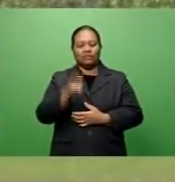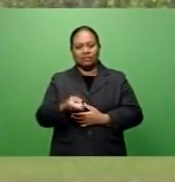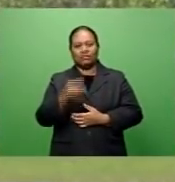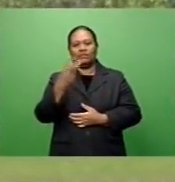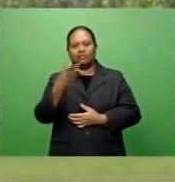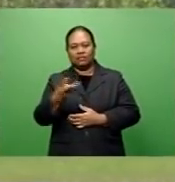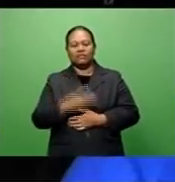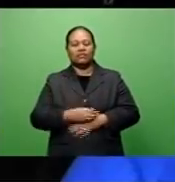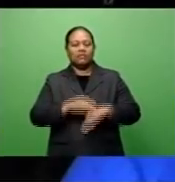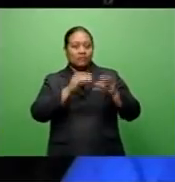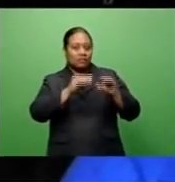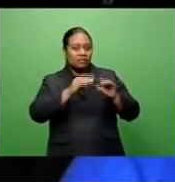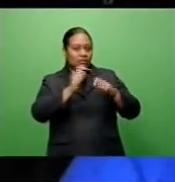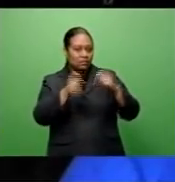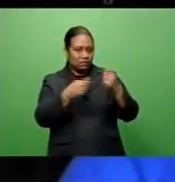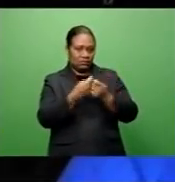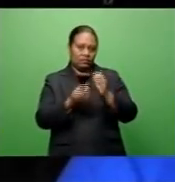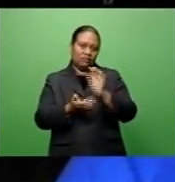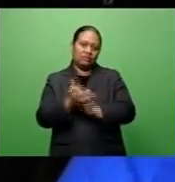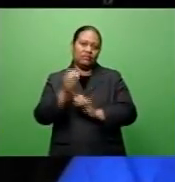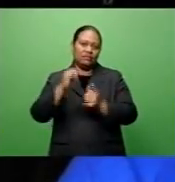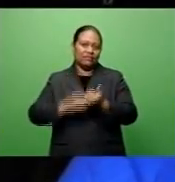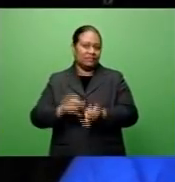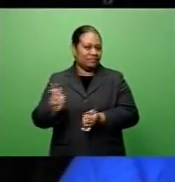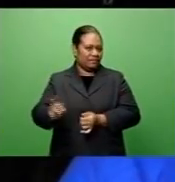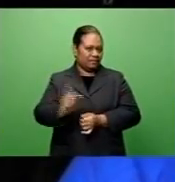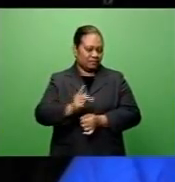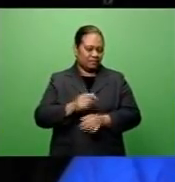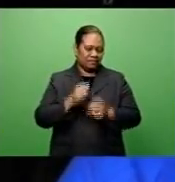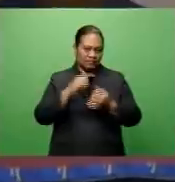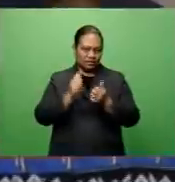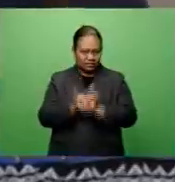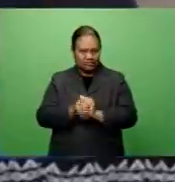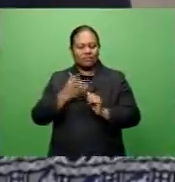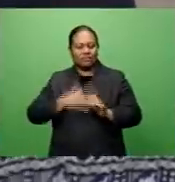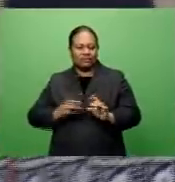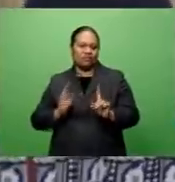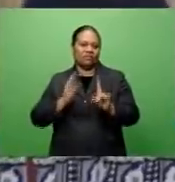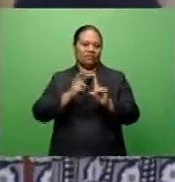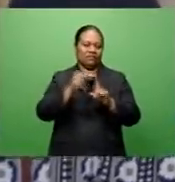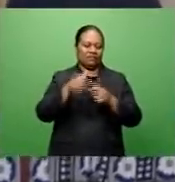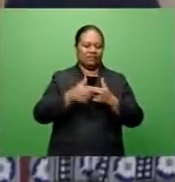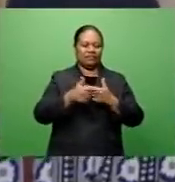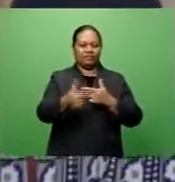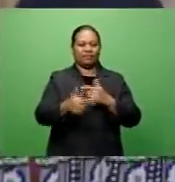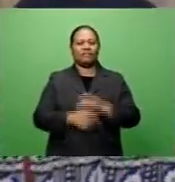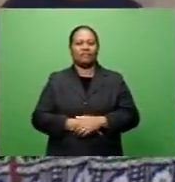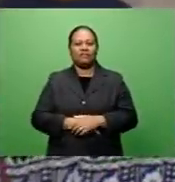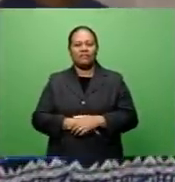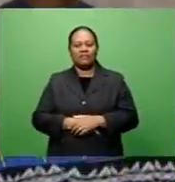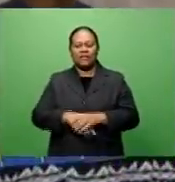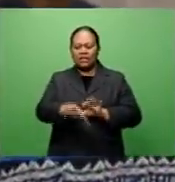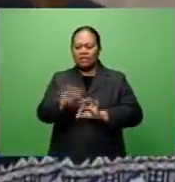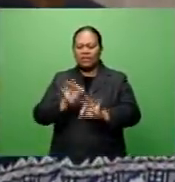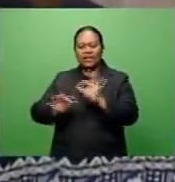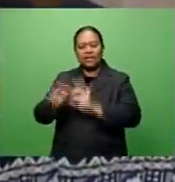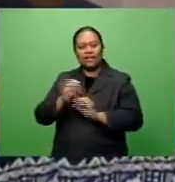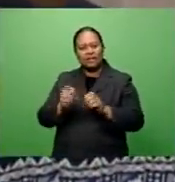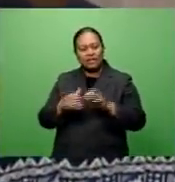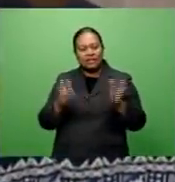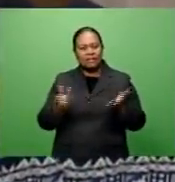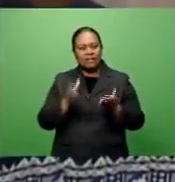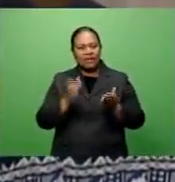the team that went to the South Pacific Games. I want to try and reach that standard too. These players were selected a few months ago and had